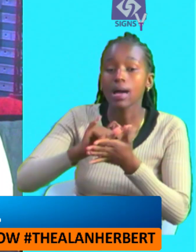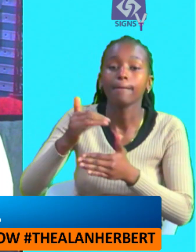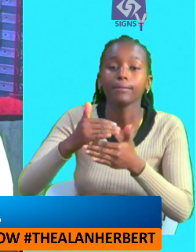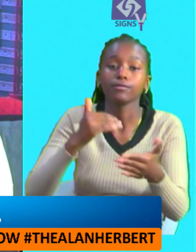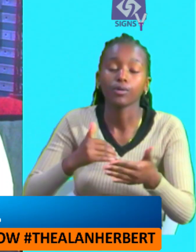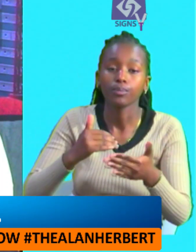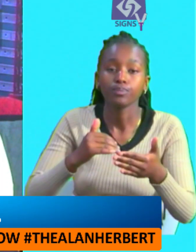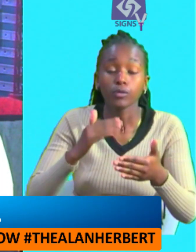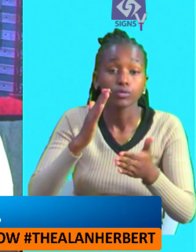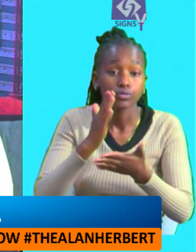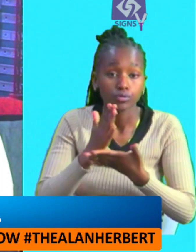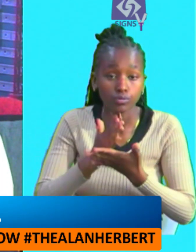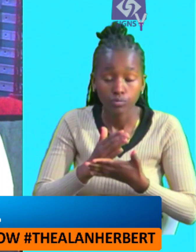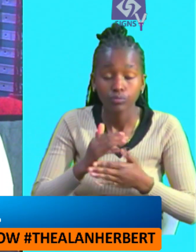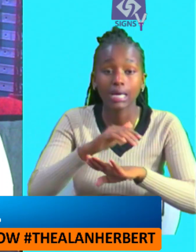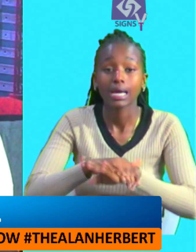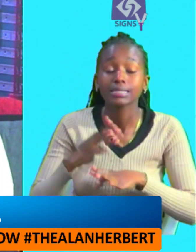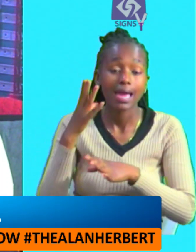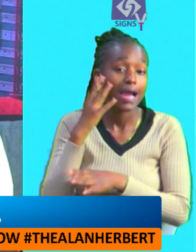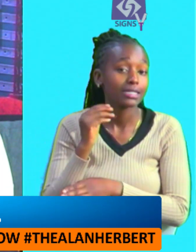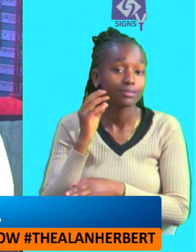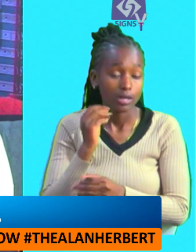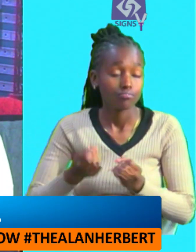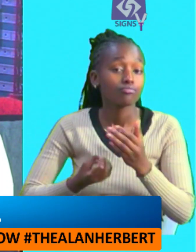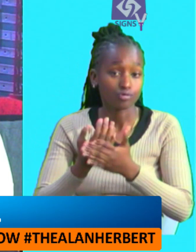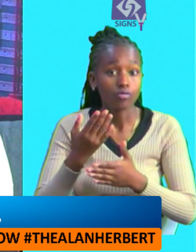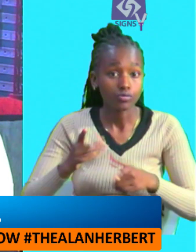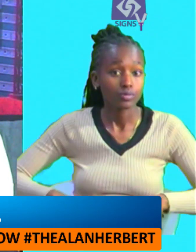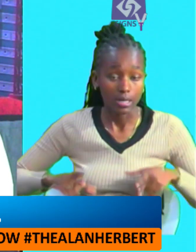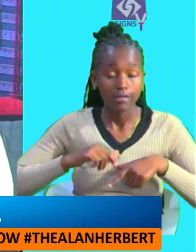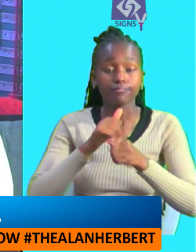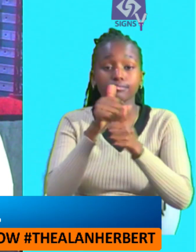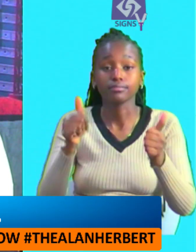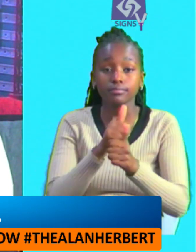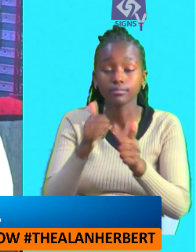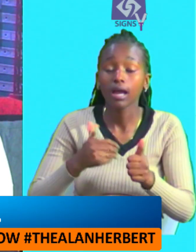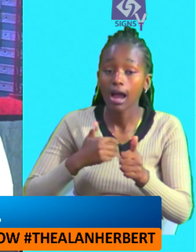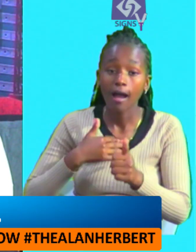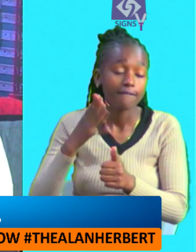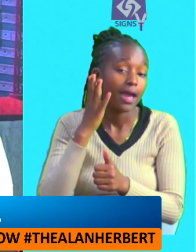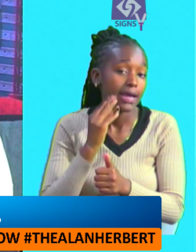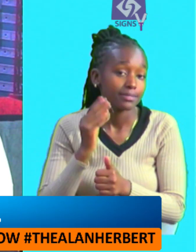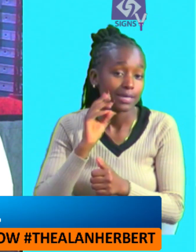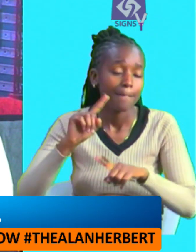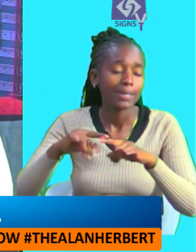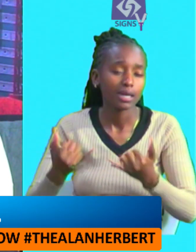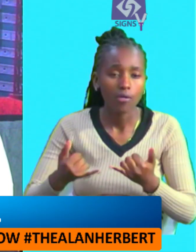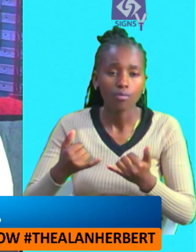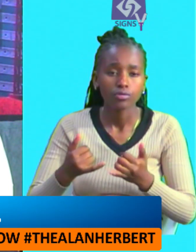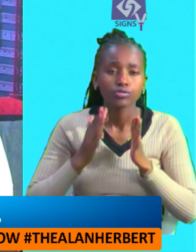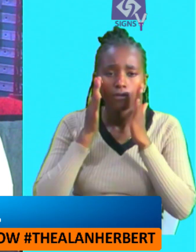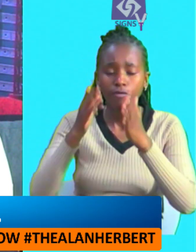things. What do I mean? When last did you sit, and I'm not castigating you, but when last did you sit down and say, I'm going to read a